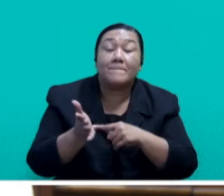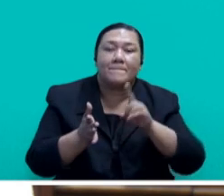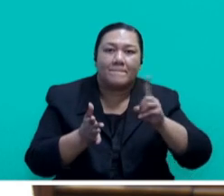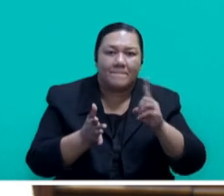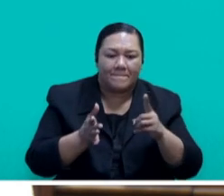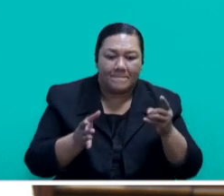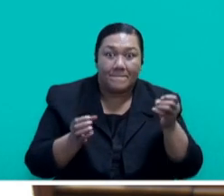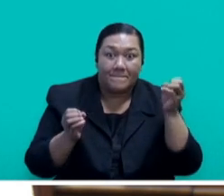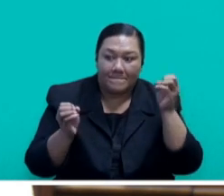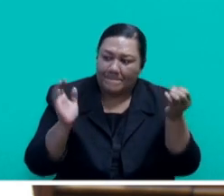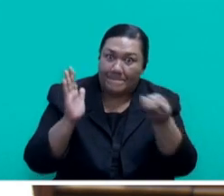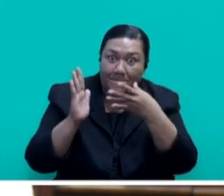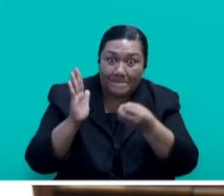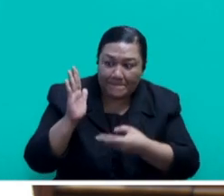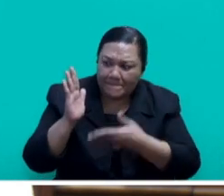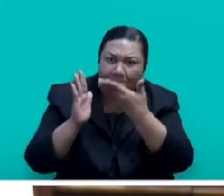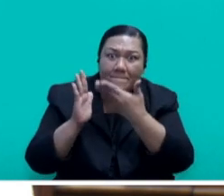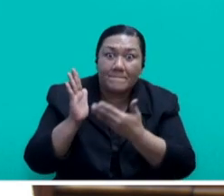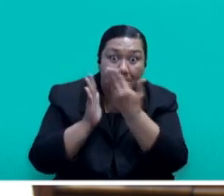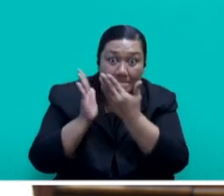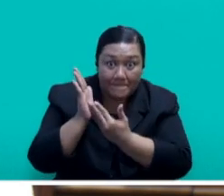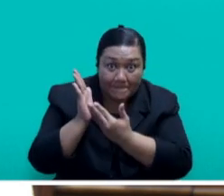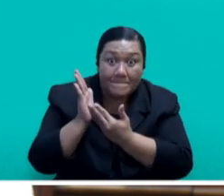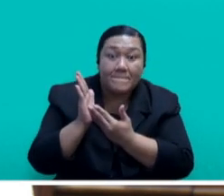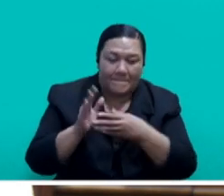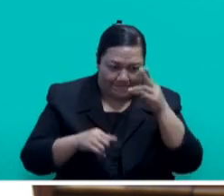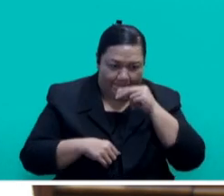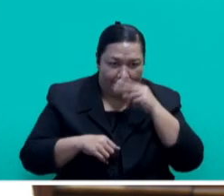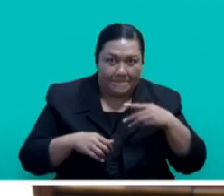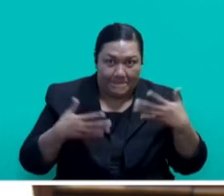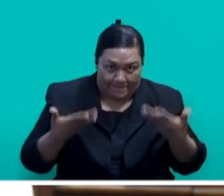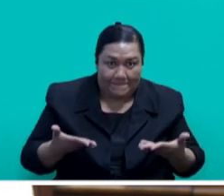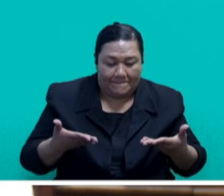this budget that we are debating in this Honourable House,